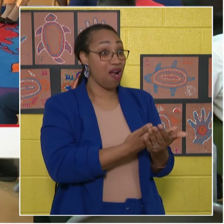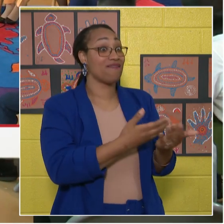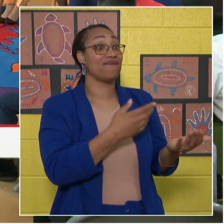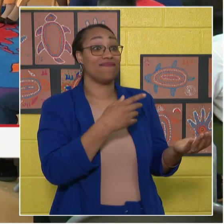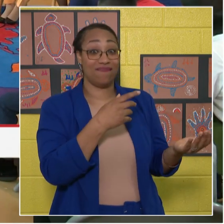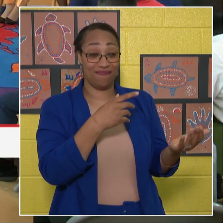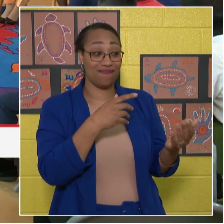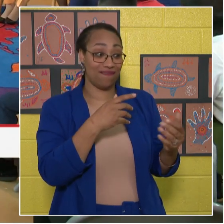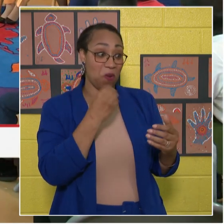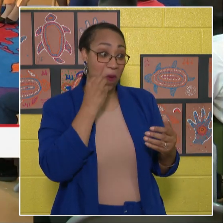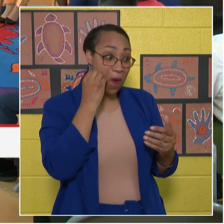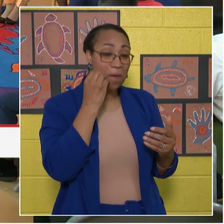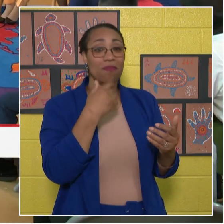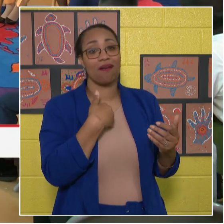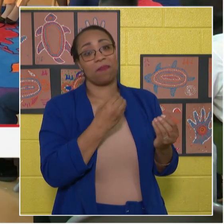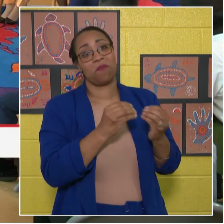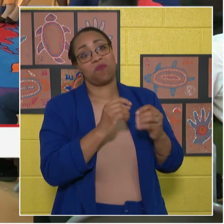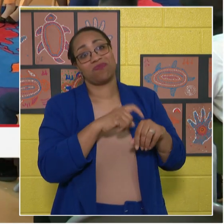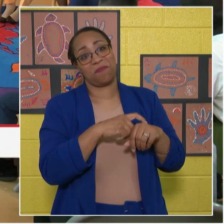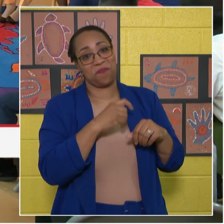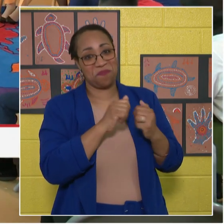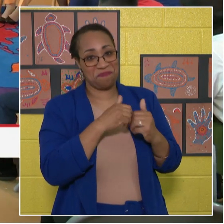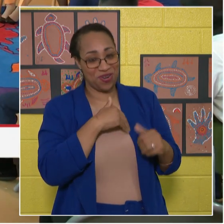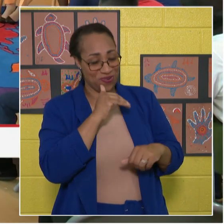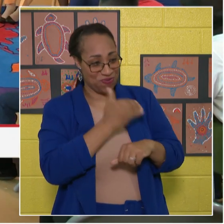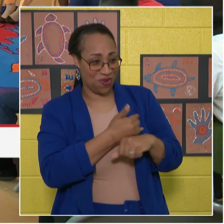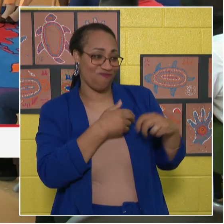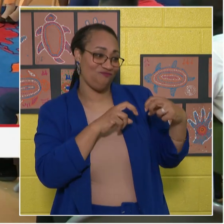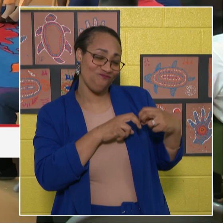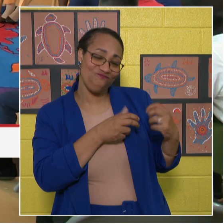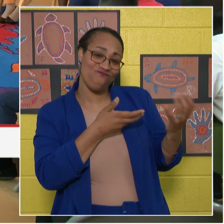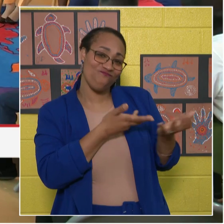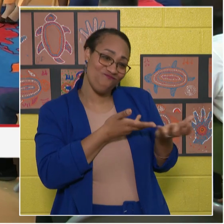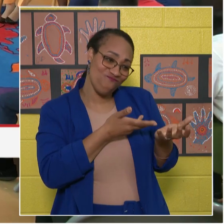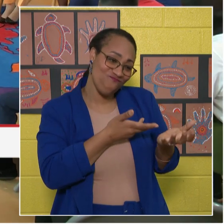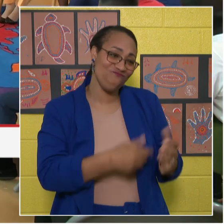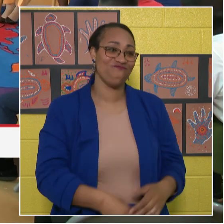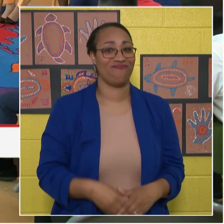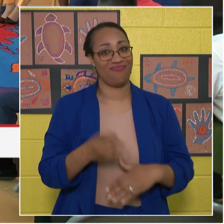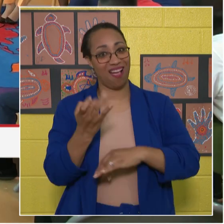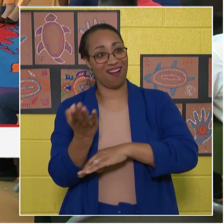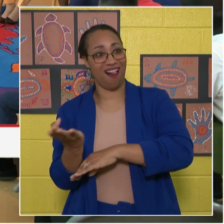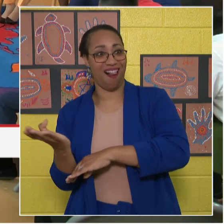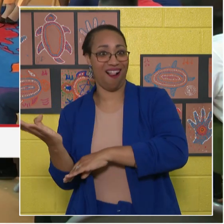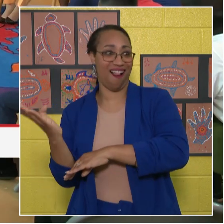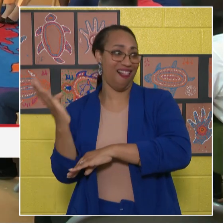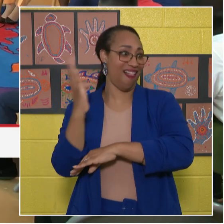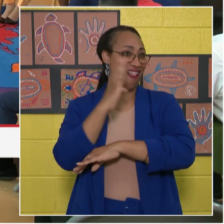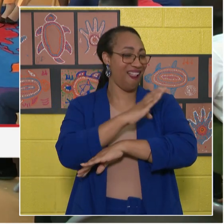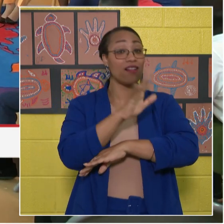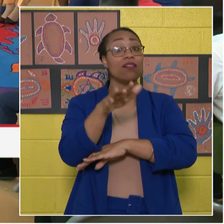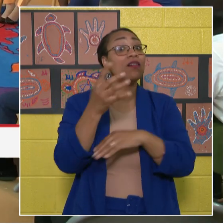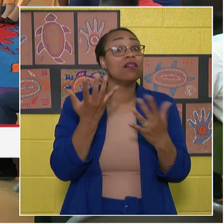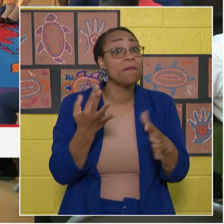activities. What's important, and that I haven't always done, but it is important, is that I drink